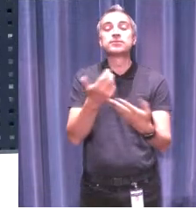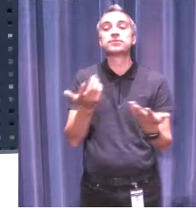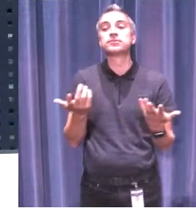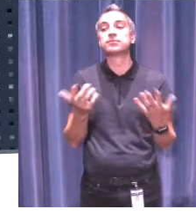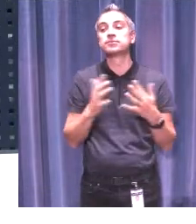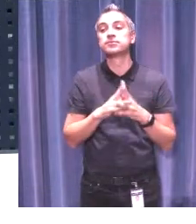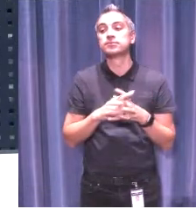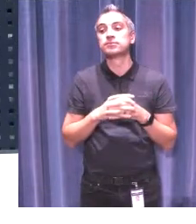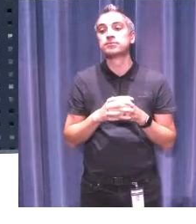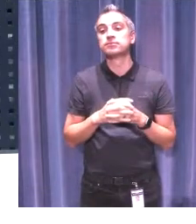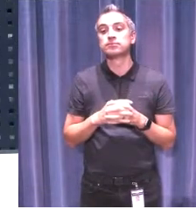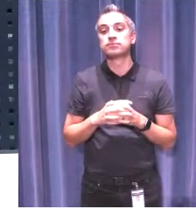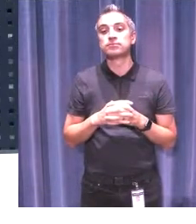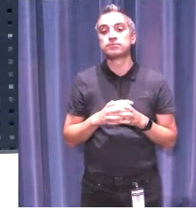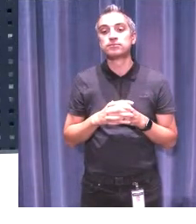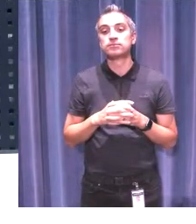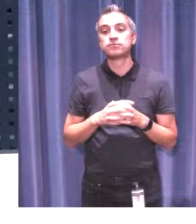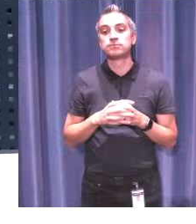So